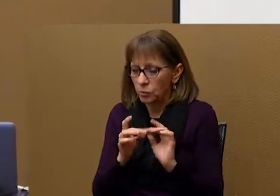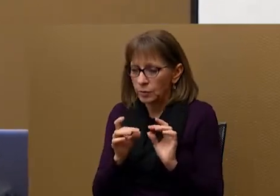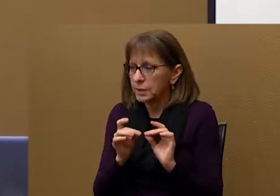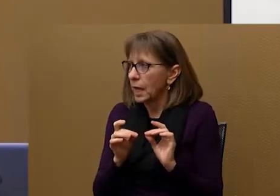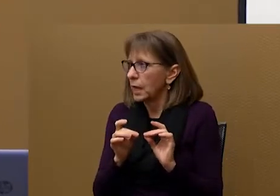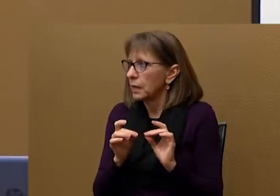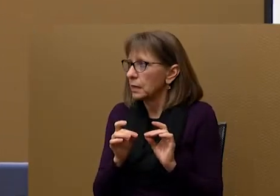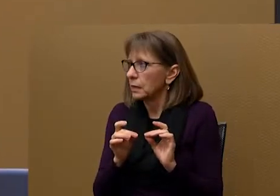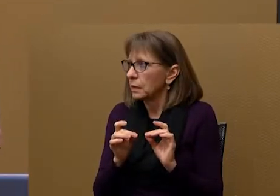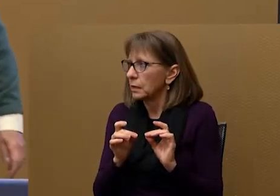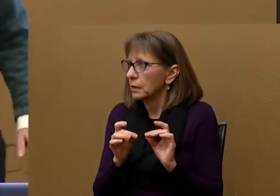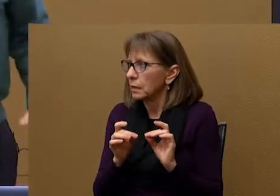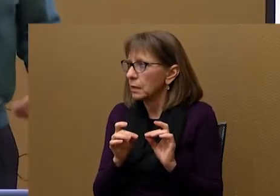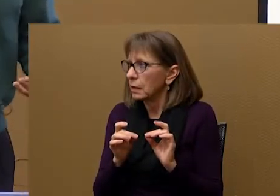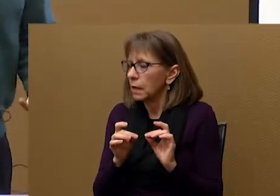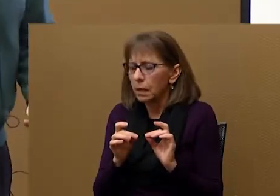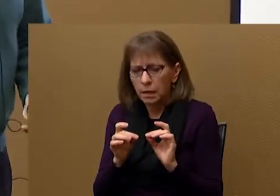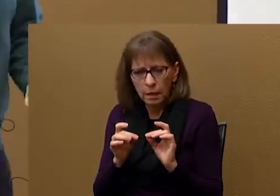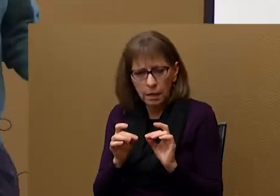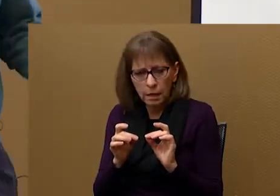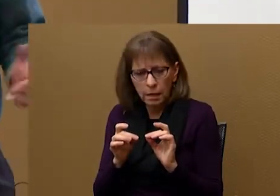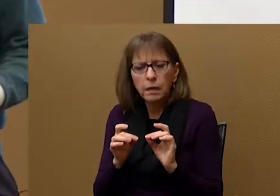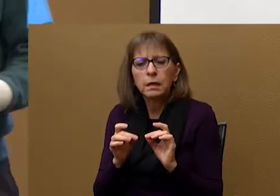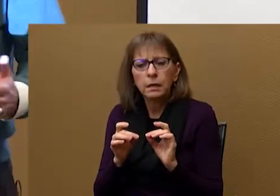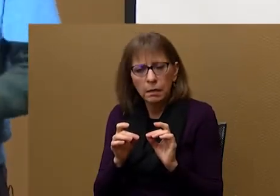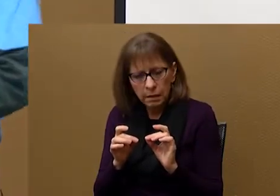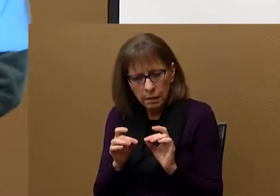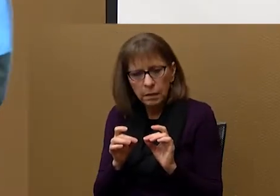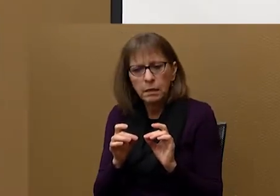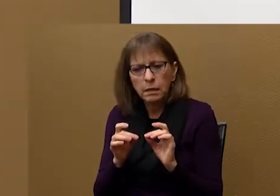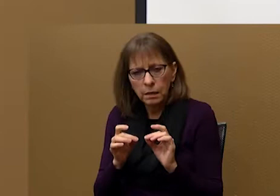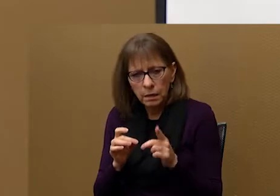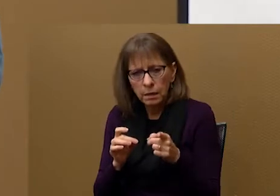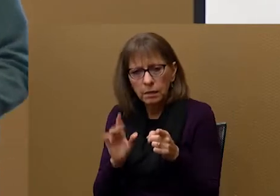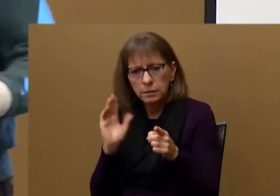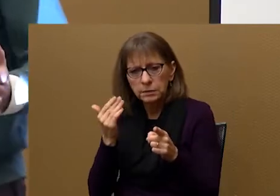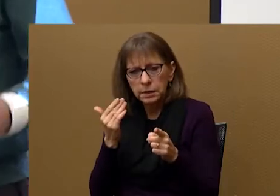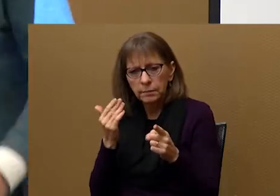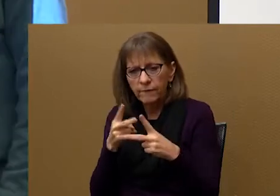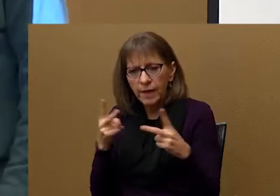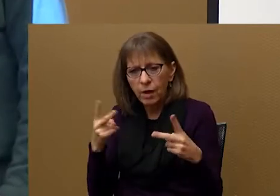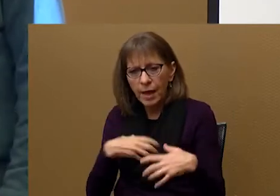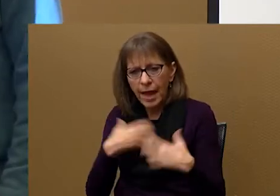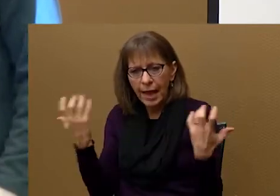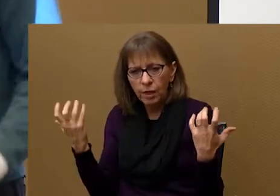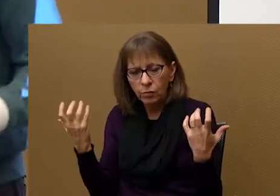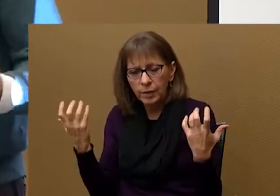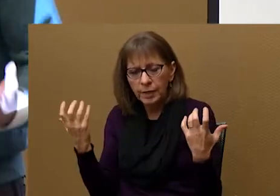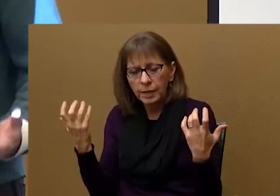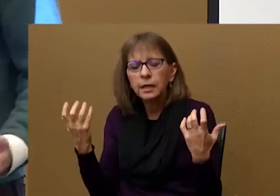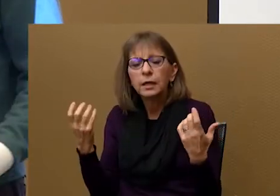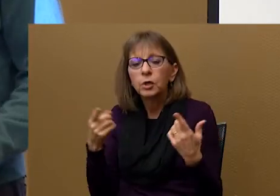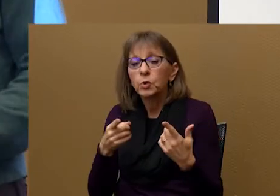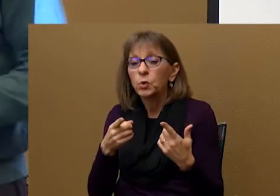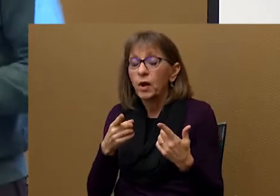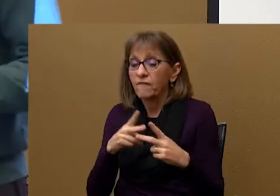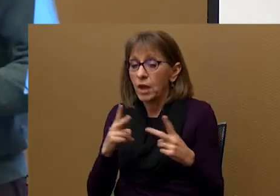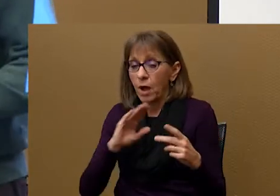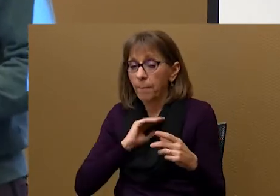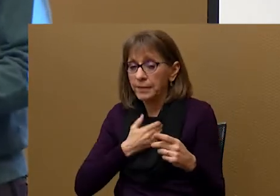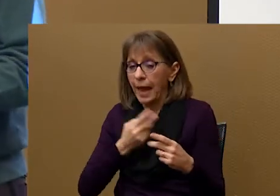or something, I might try to say, of course, looks like you're really angry, it looks like you're really